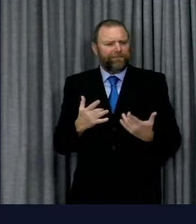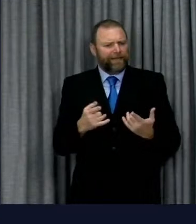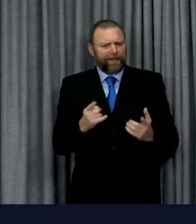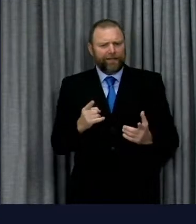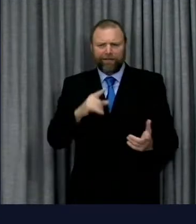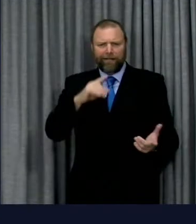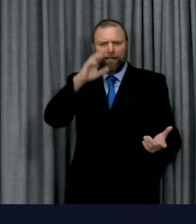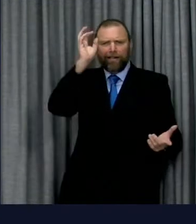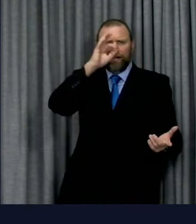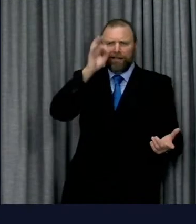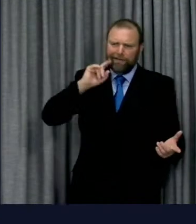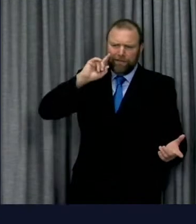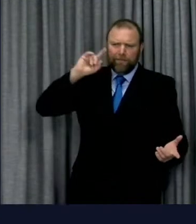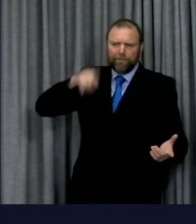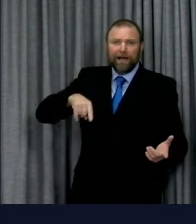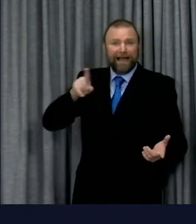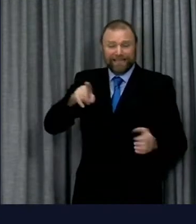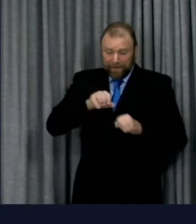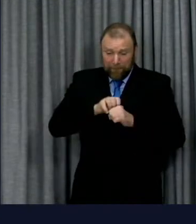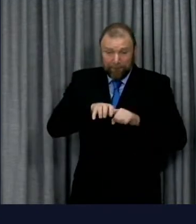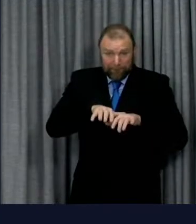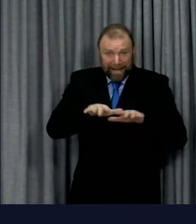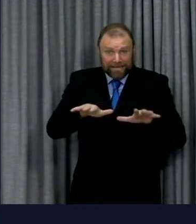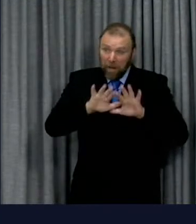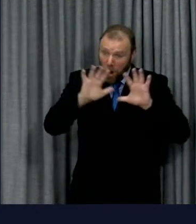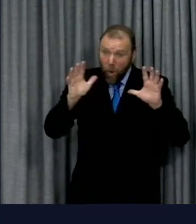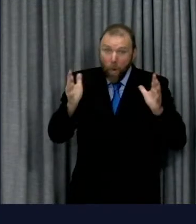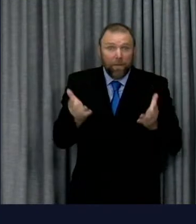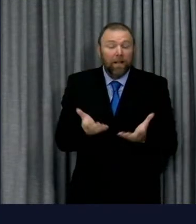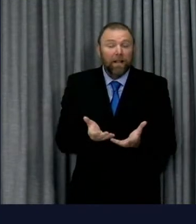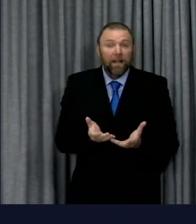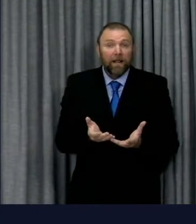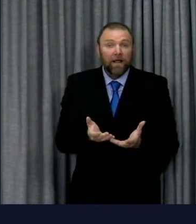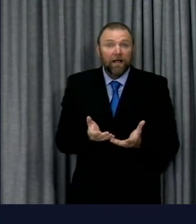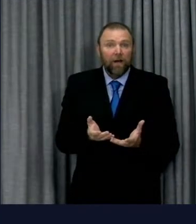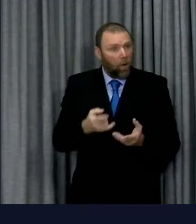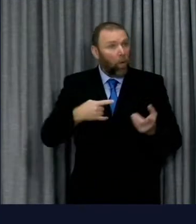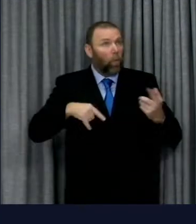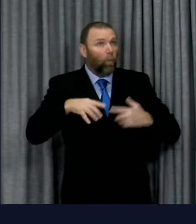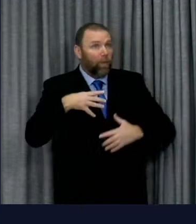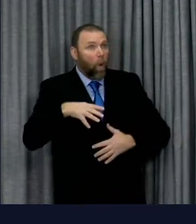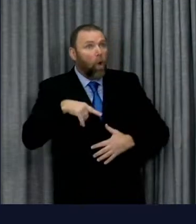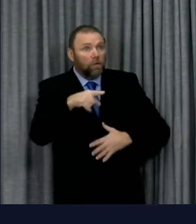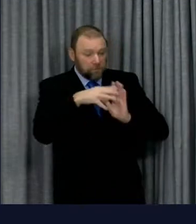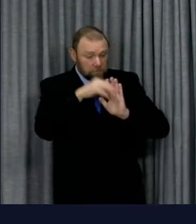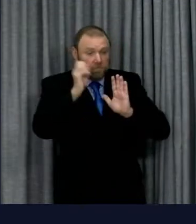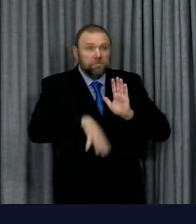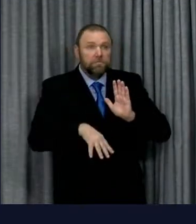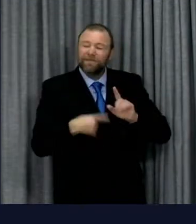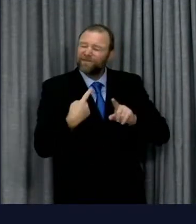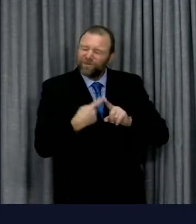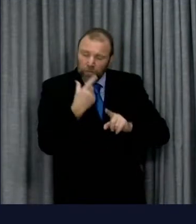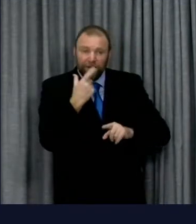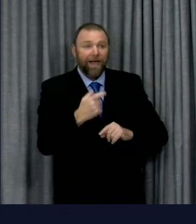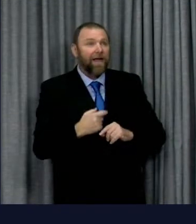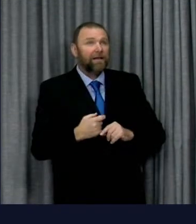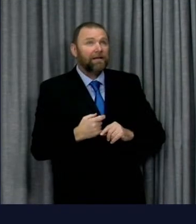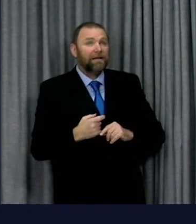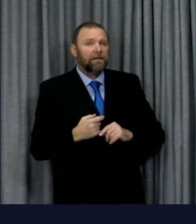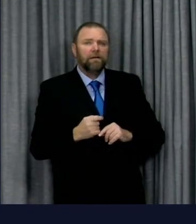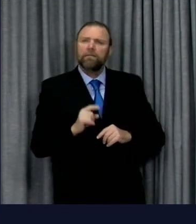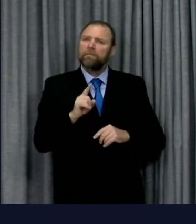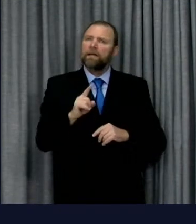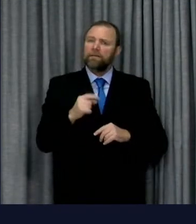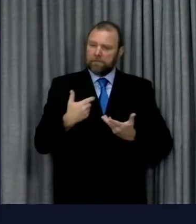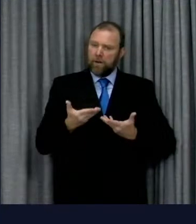of this global pandemic. We want to do what you said as soon as we can and as soon as it's safe to do so. But am